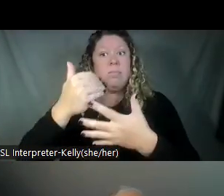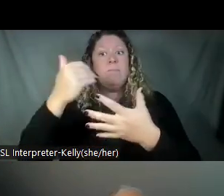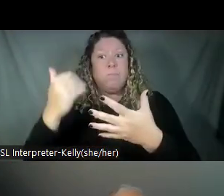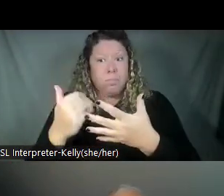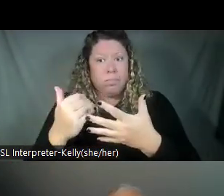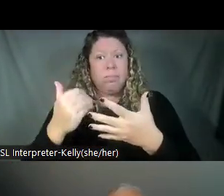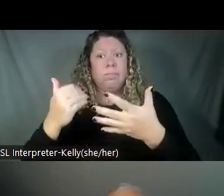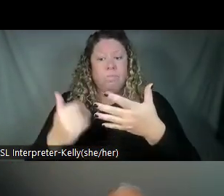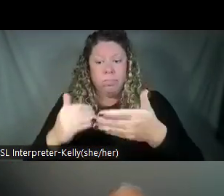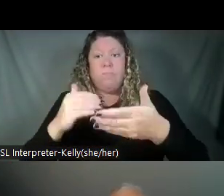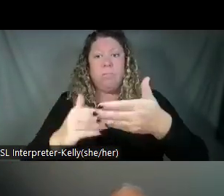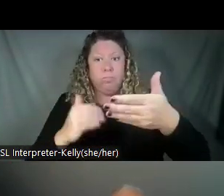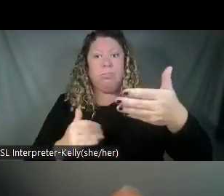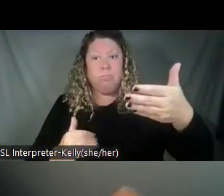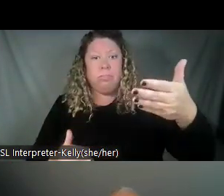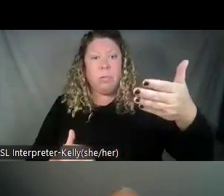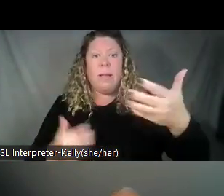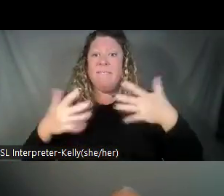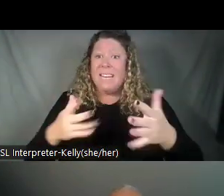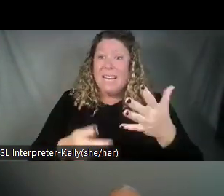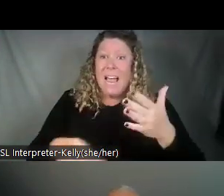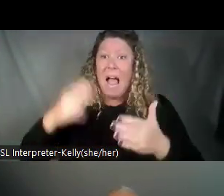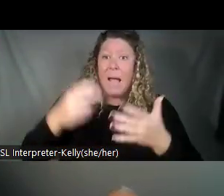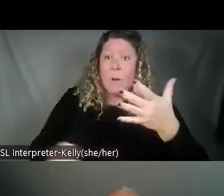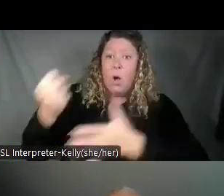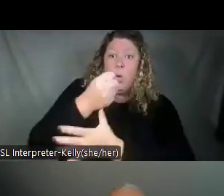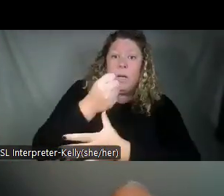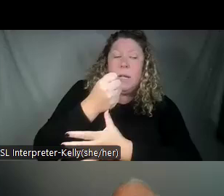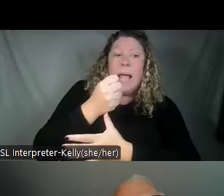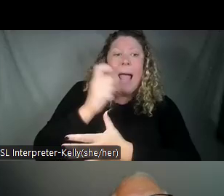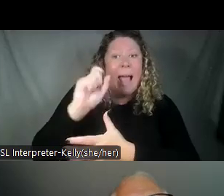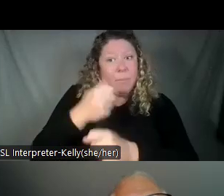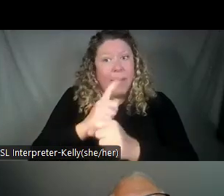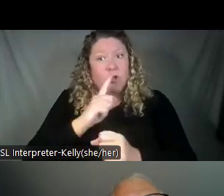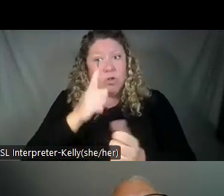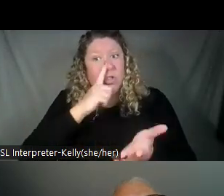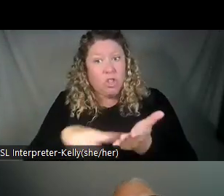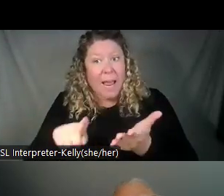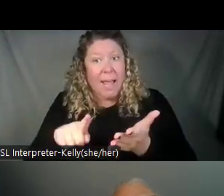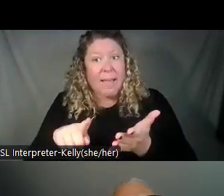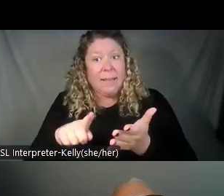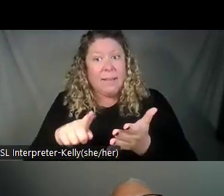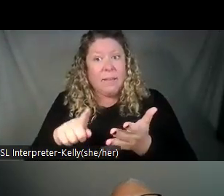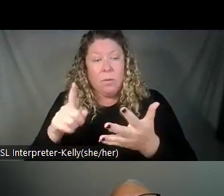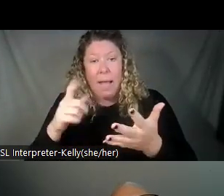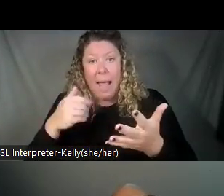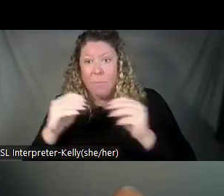worked those high priority things, we go back and check to make sure that we still have high priority things to